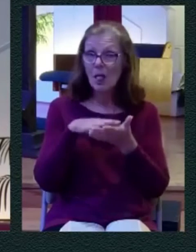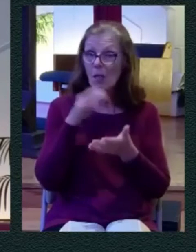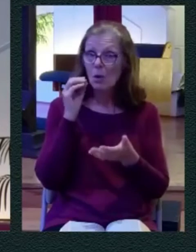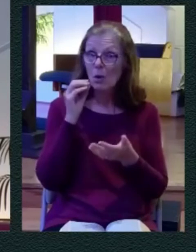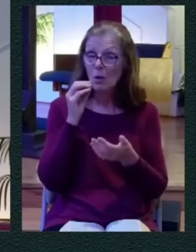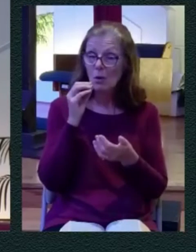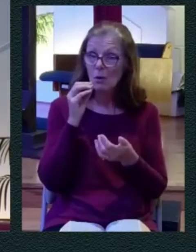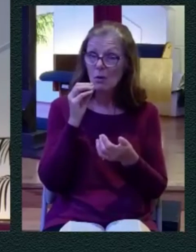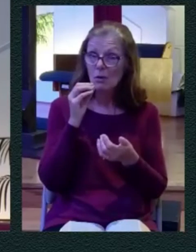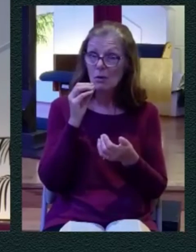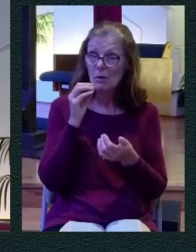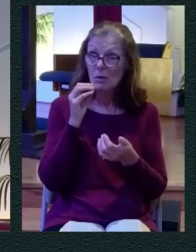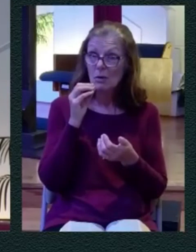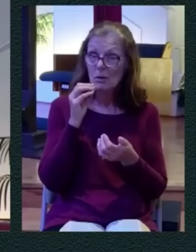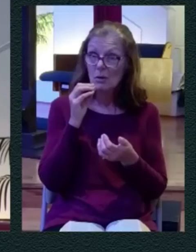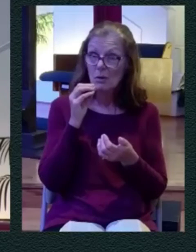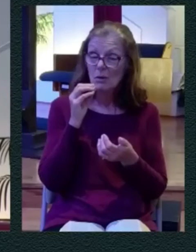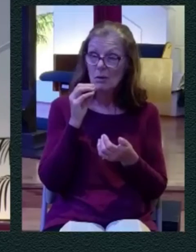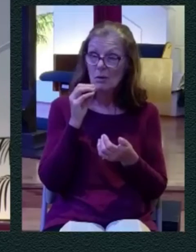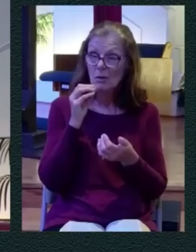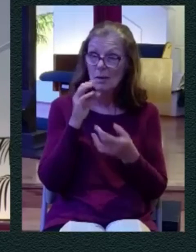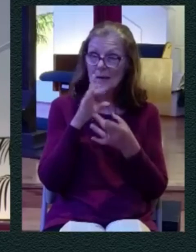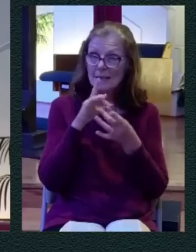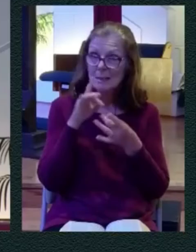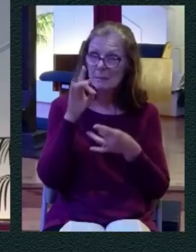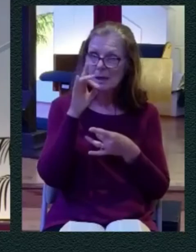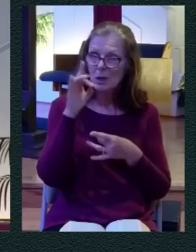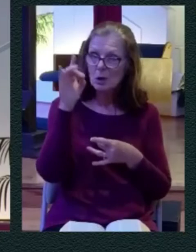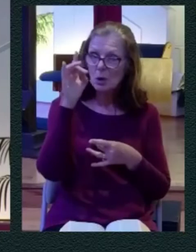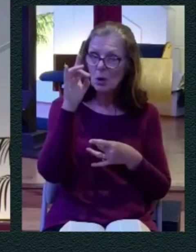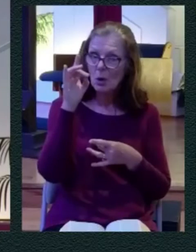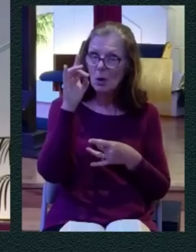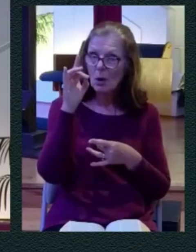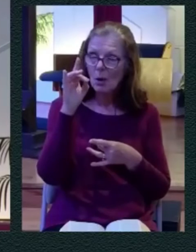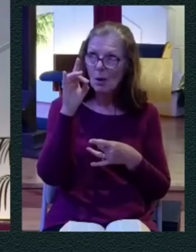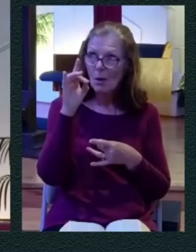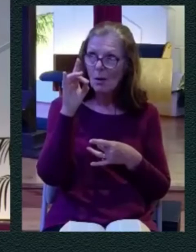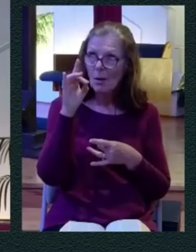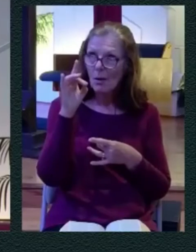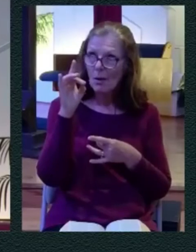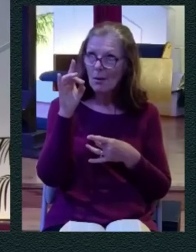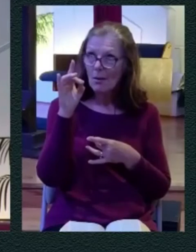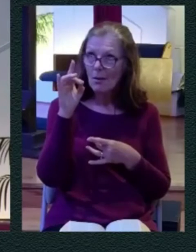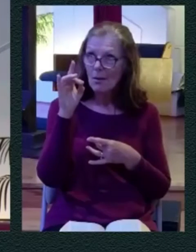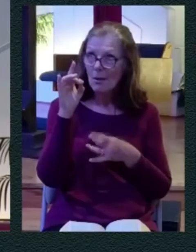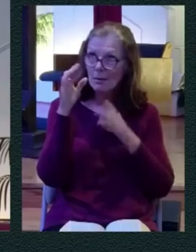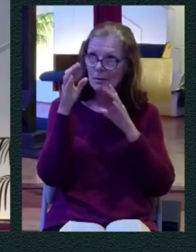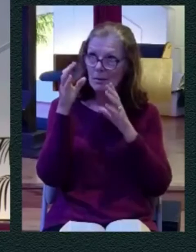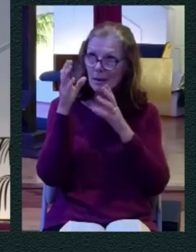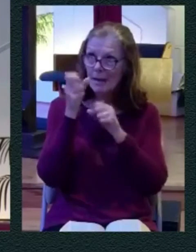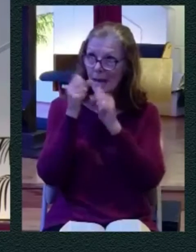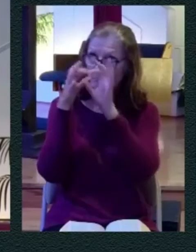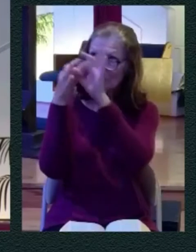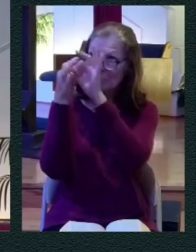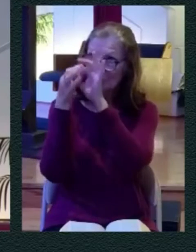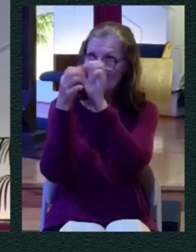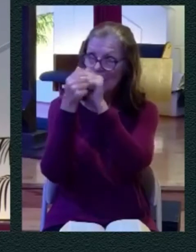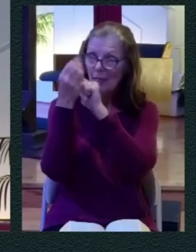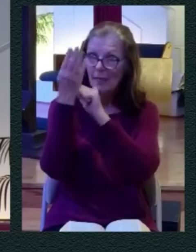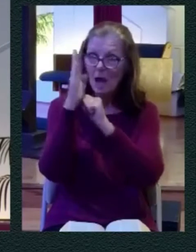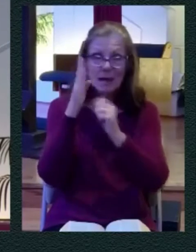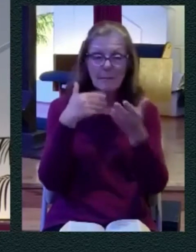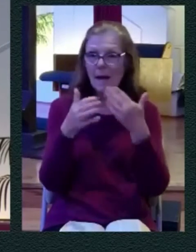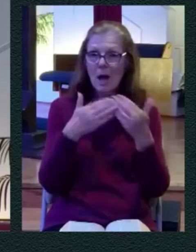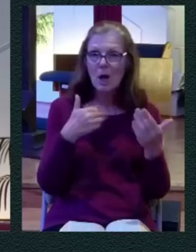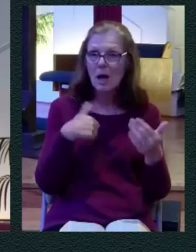Have I learned to spiritually gain by whatever suffering has come